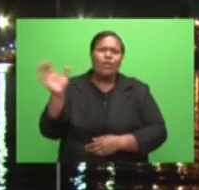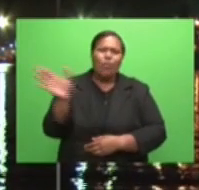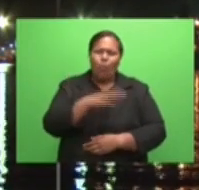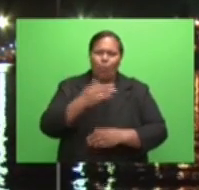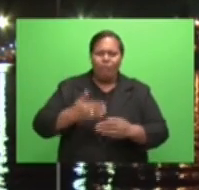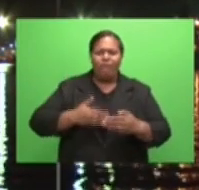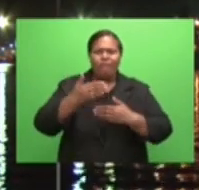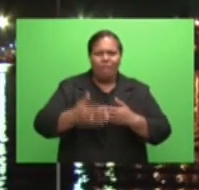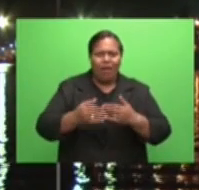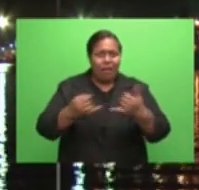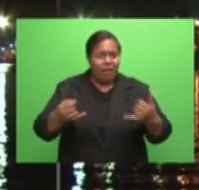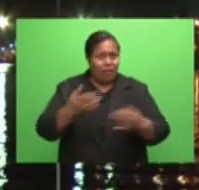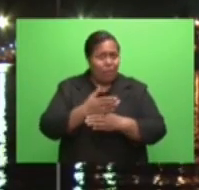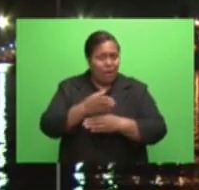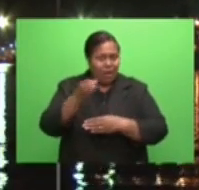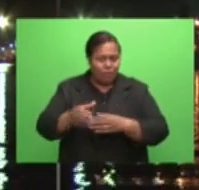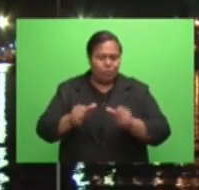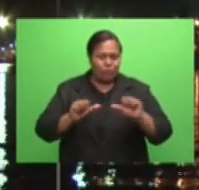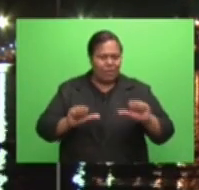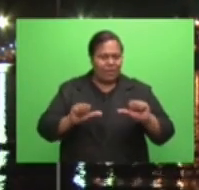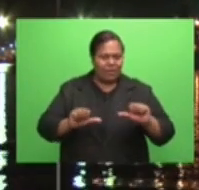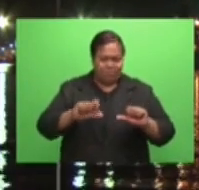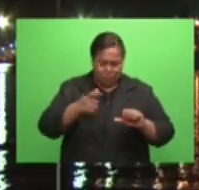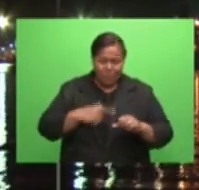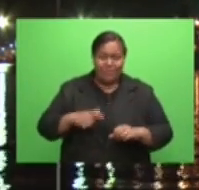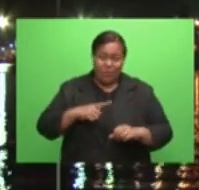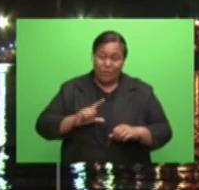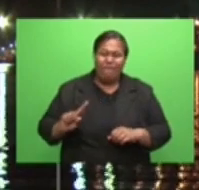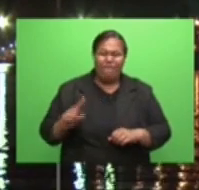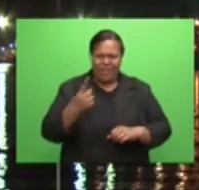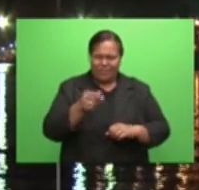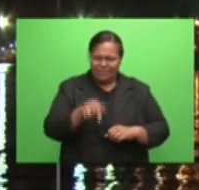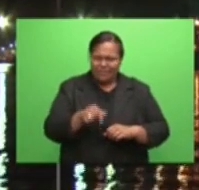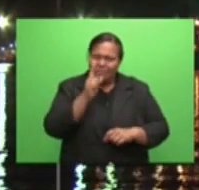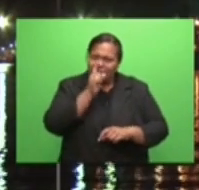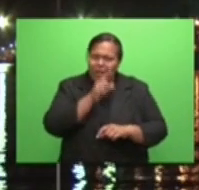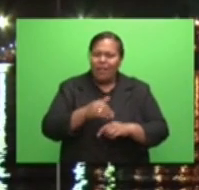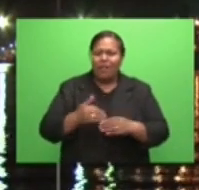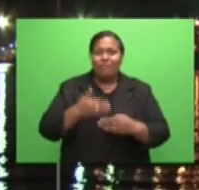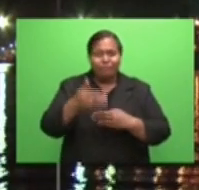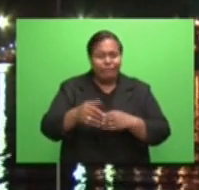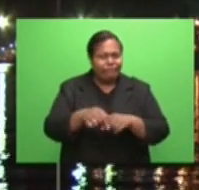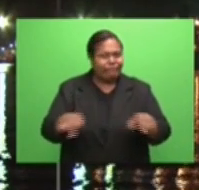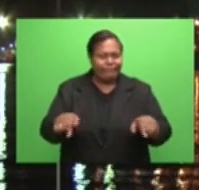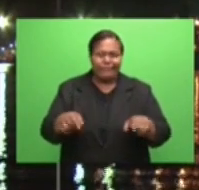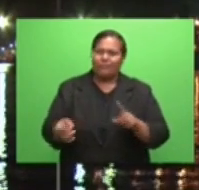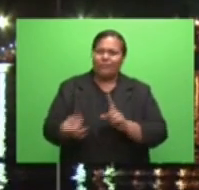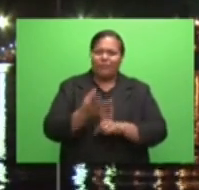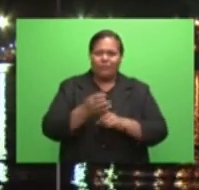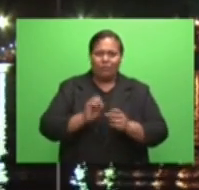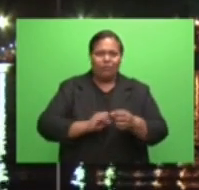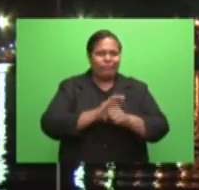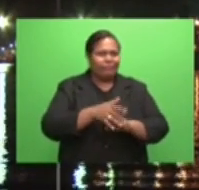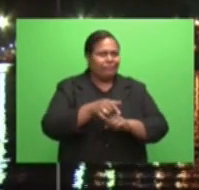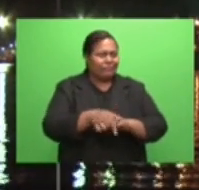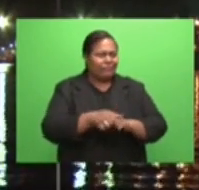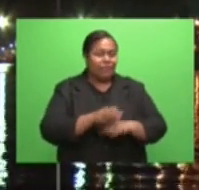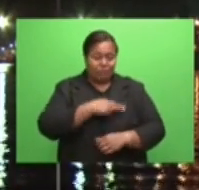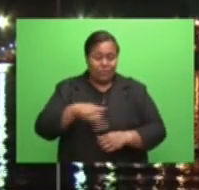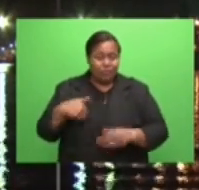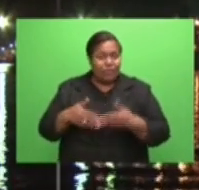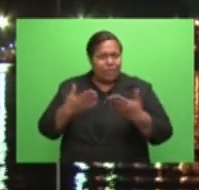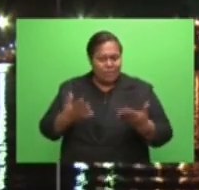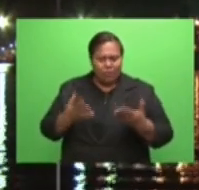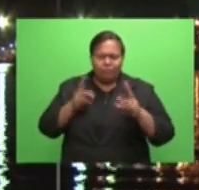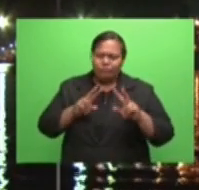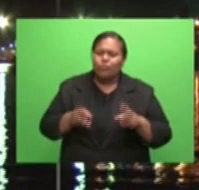protected as the first responders during any disease outbreak or pandemic. In collaboration with UNICEF, the ministry is looking at ways to protect